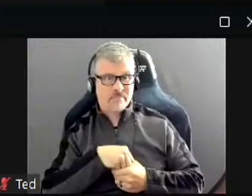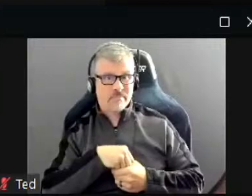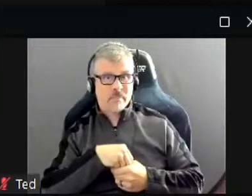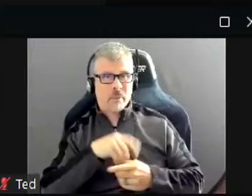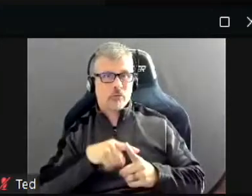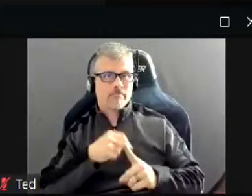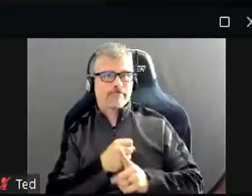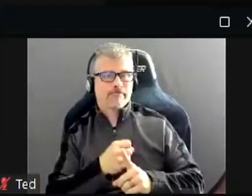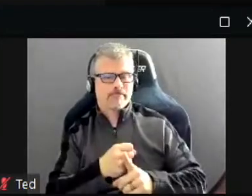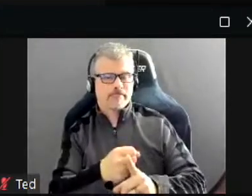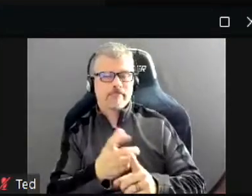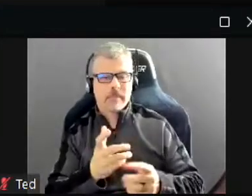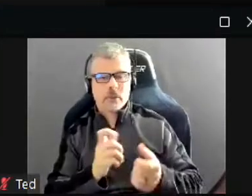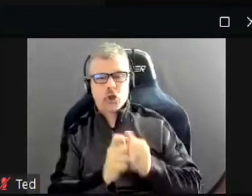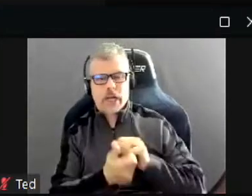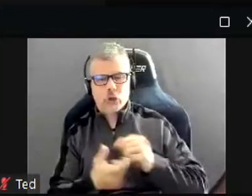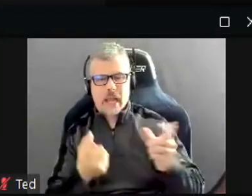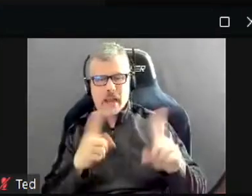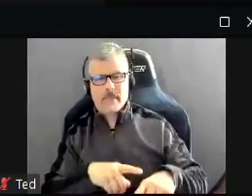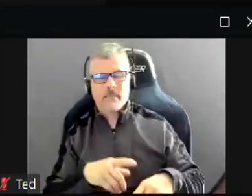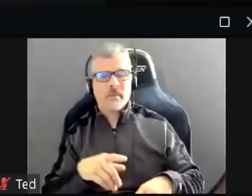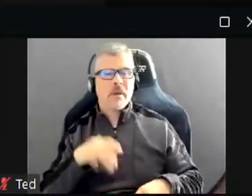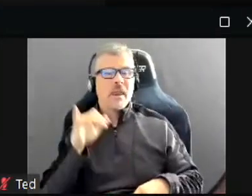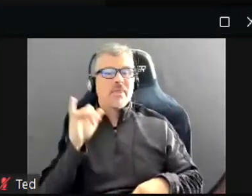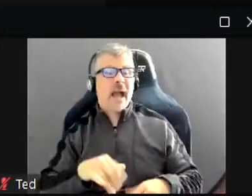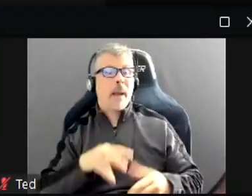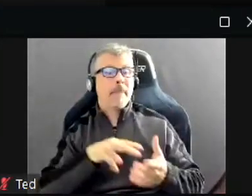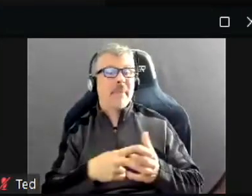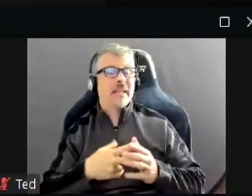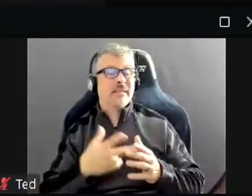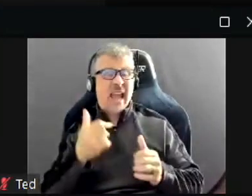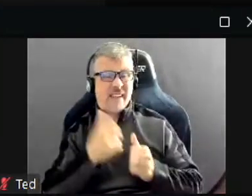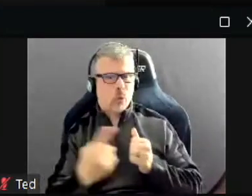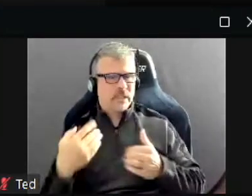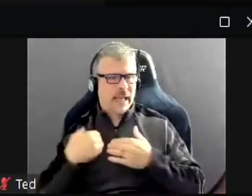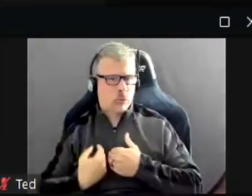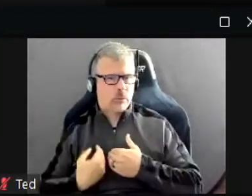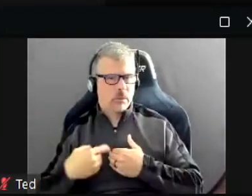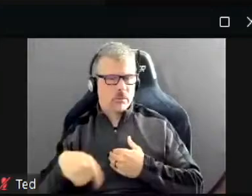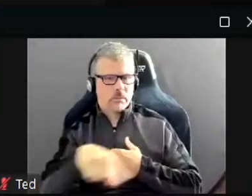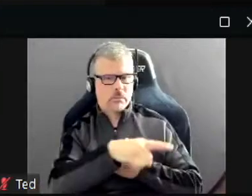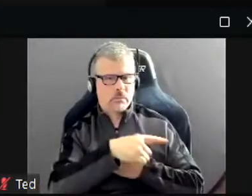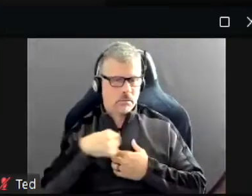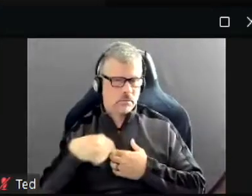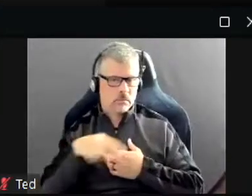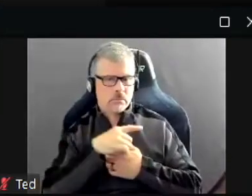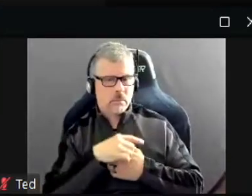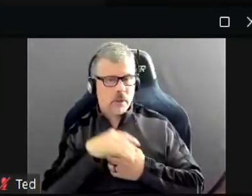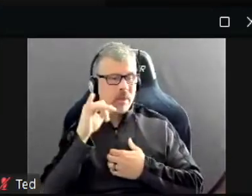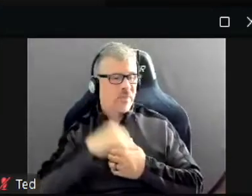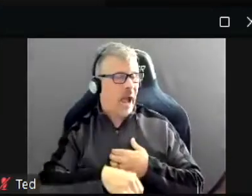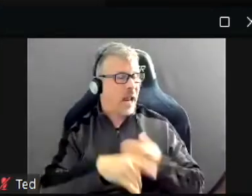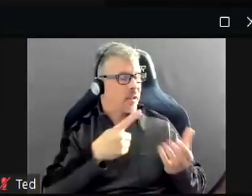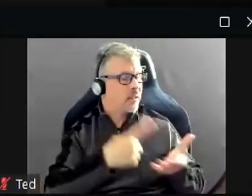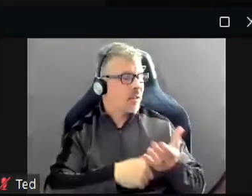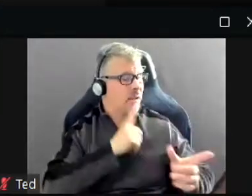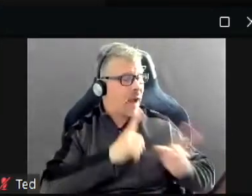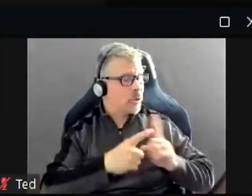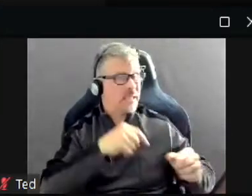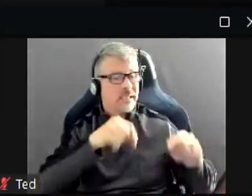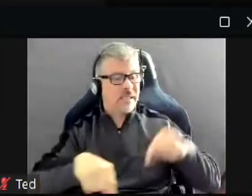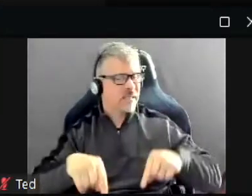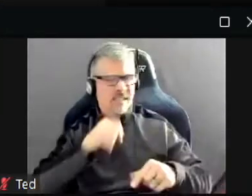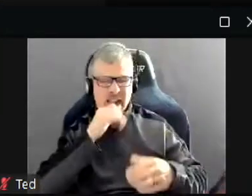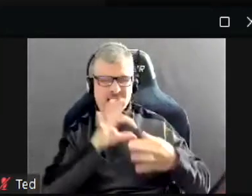level of accountability on everybody that's in that room. So that conversation doesn't have anything to do with the students. We're not going to